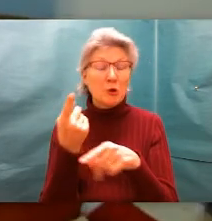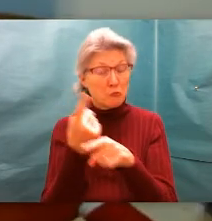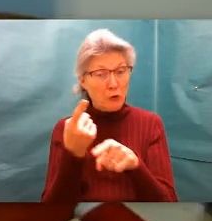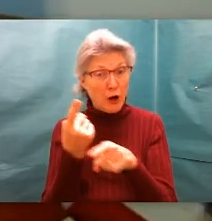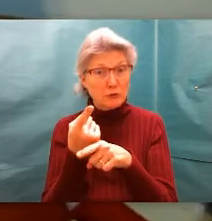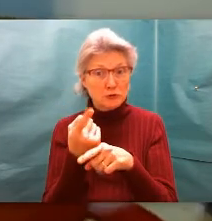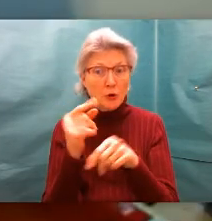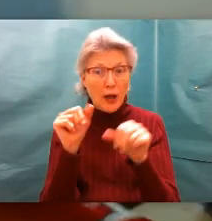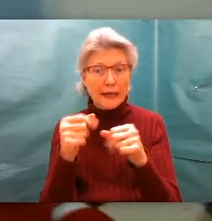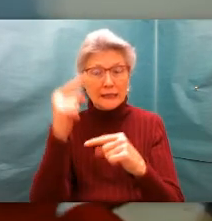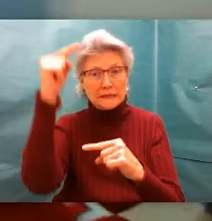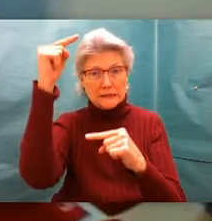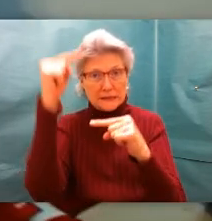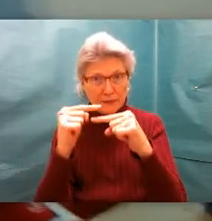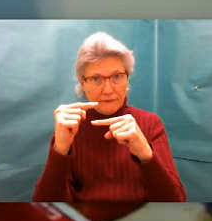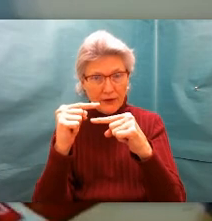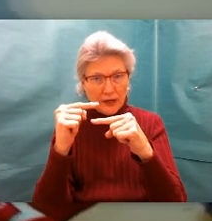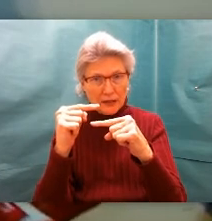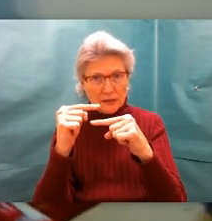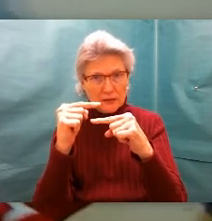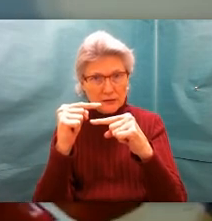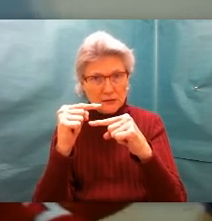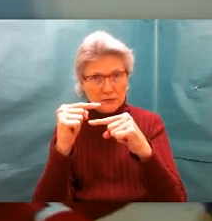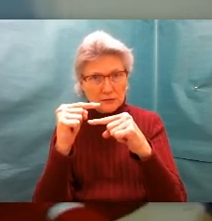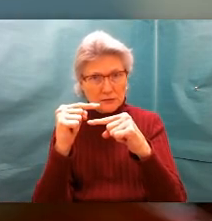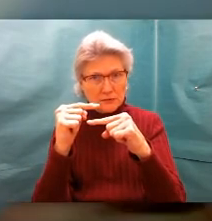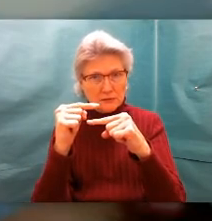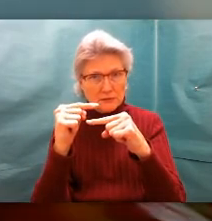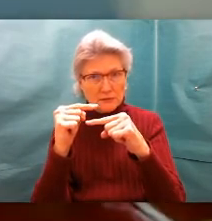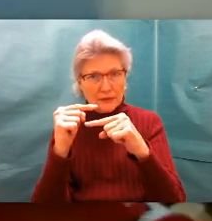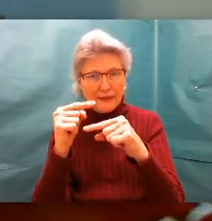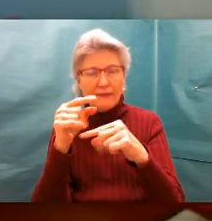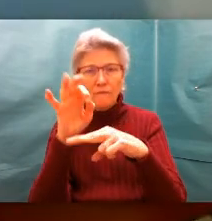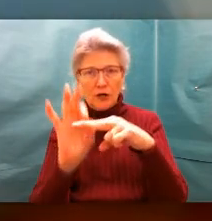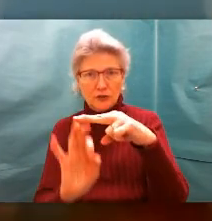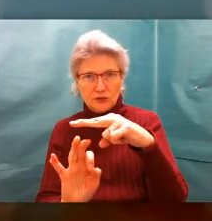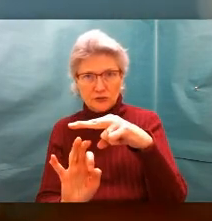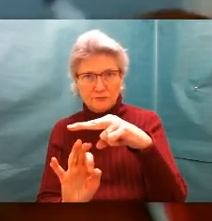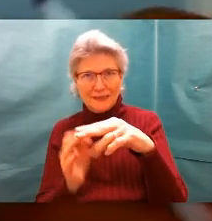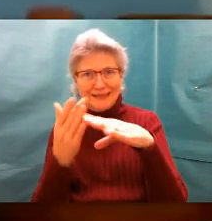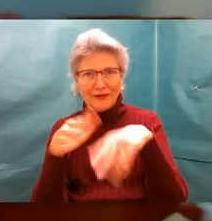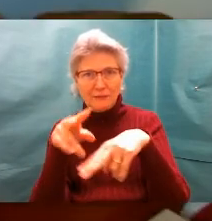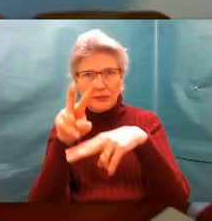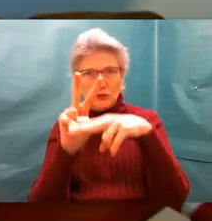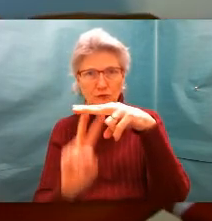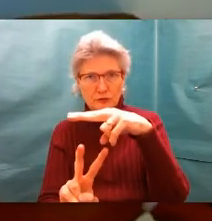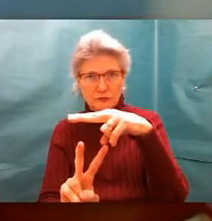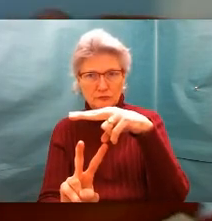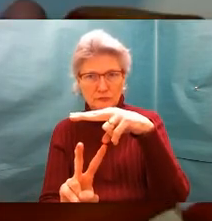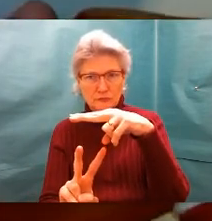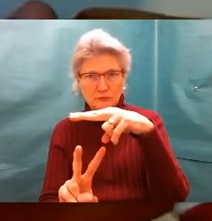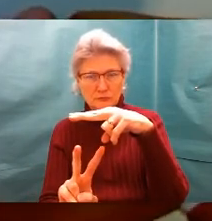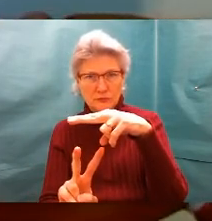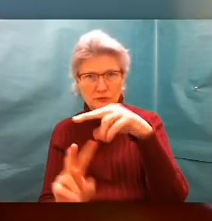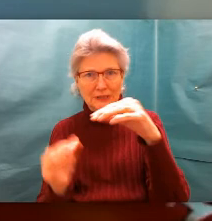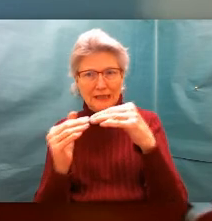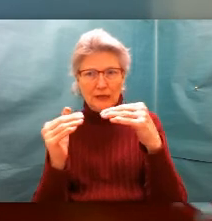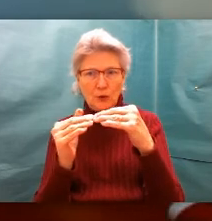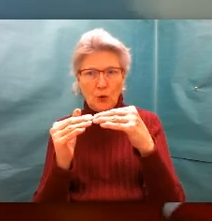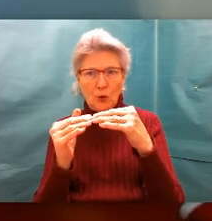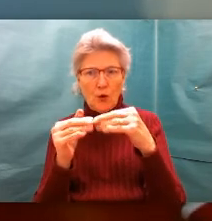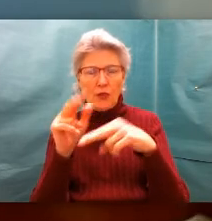I can simplify this fraction by dividing by 2 to get